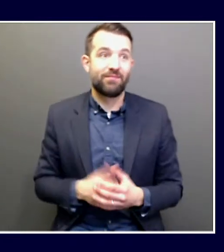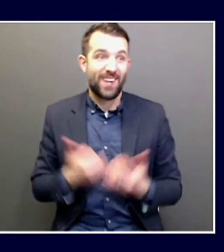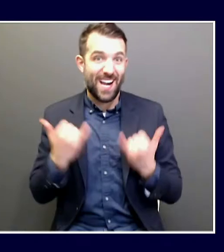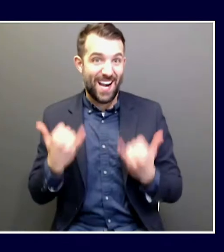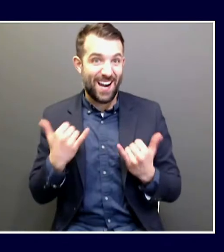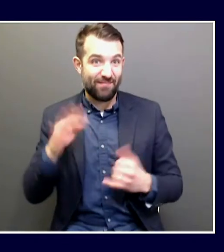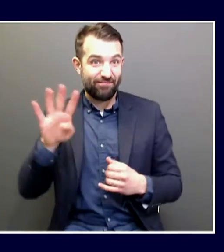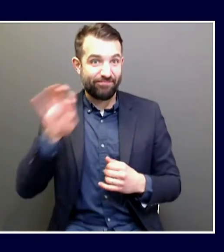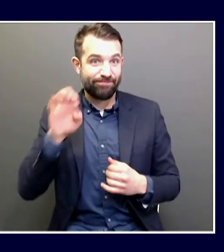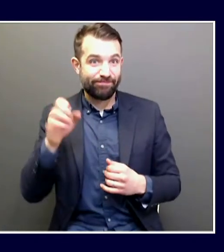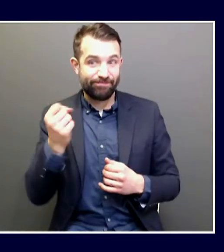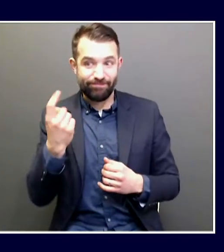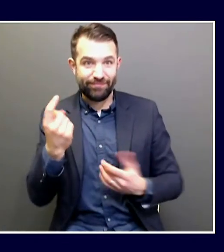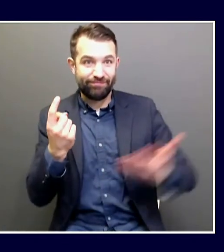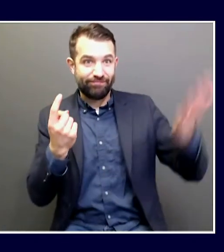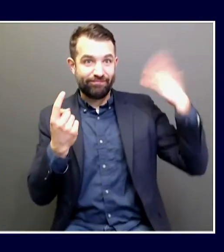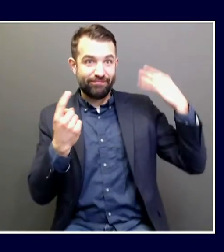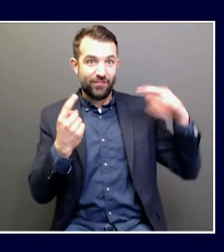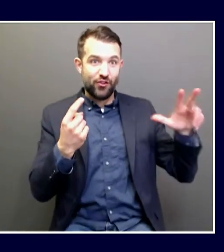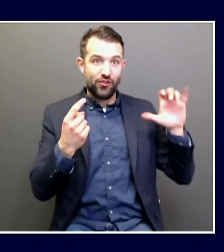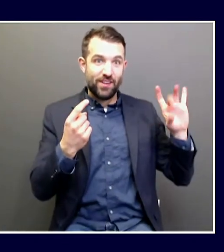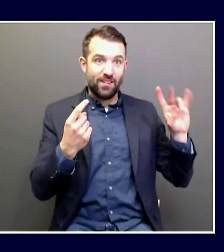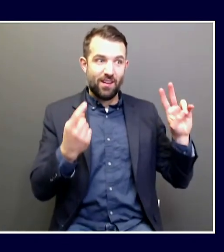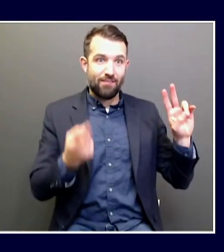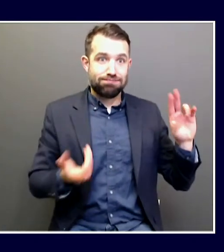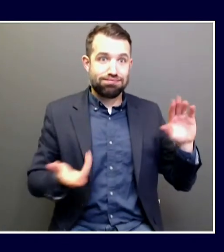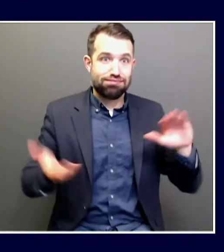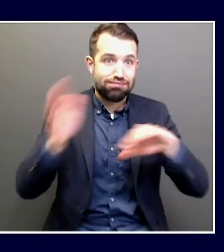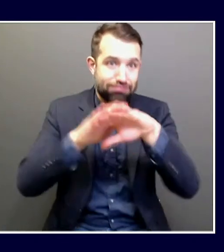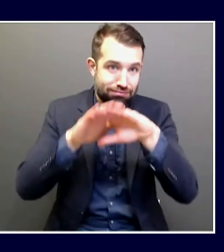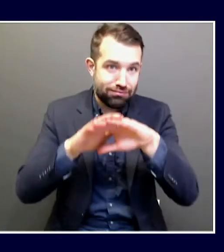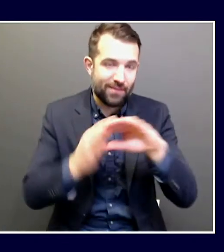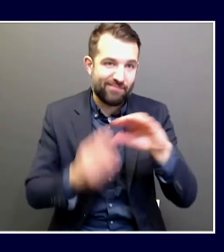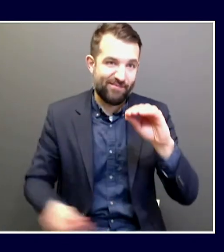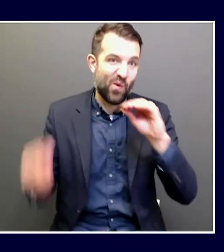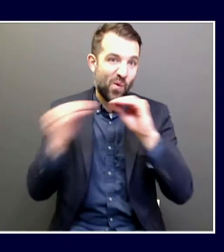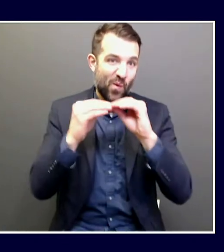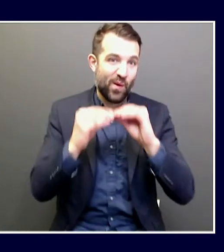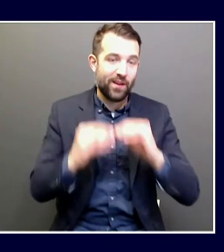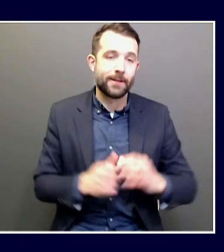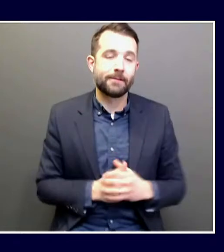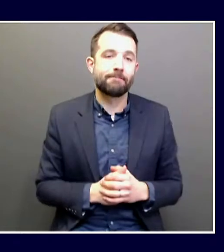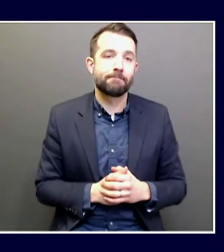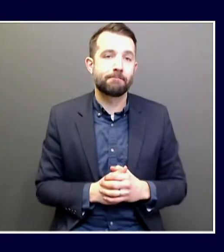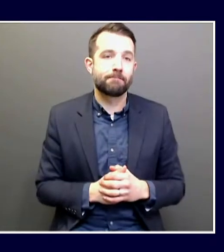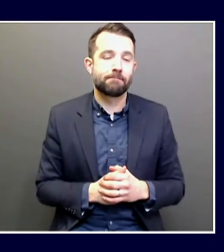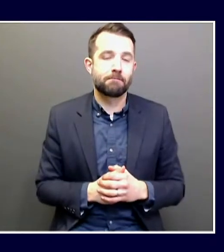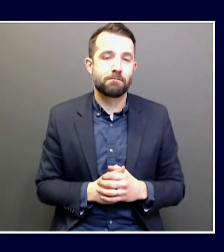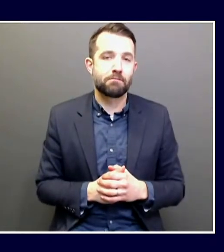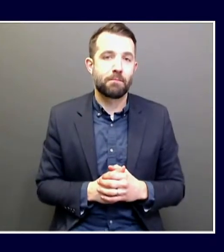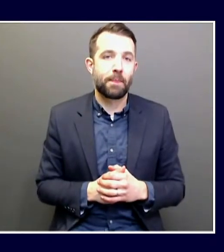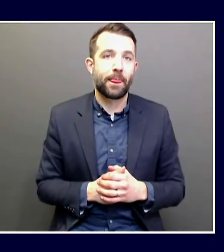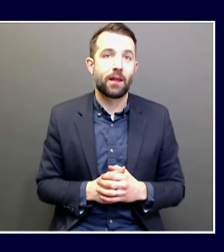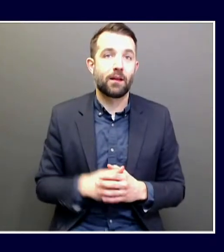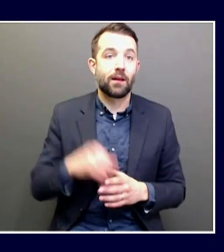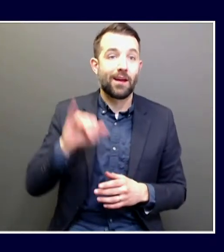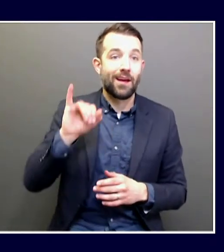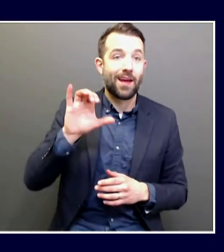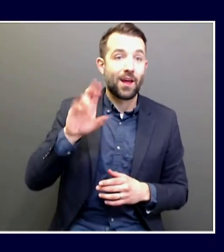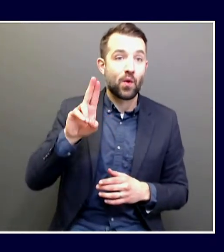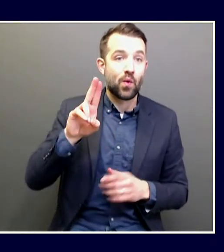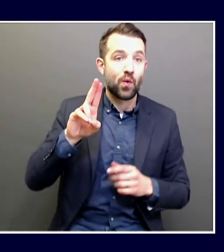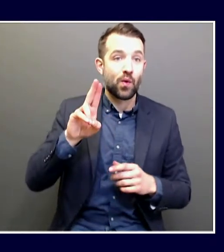with COVID-19. Right now, there are 102 people in a critical care unit bed